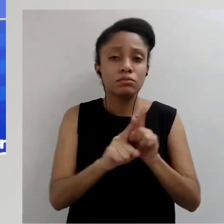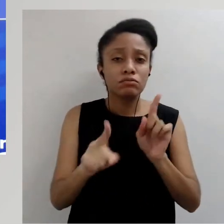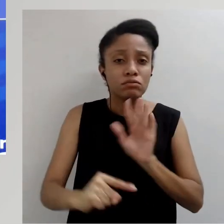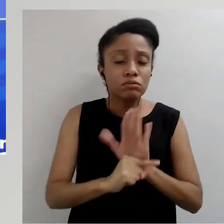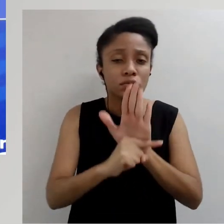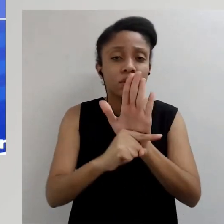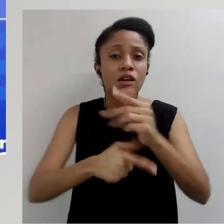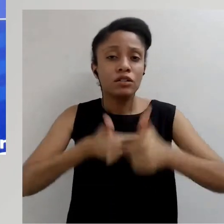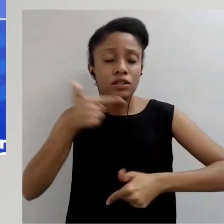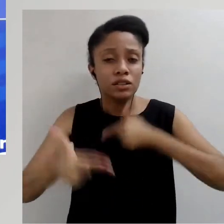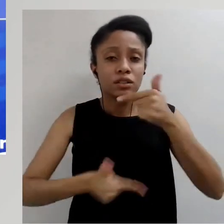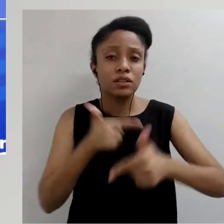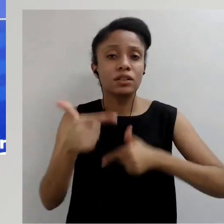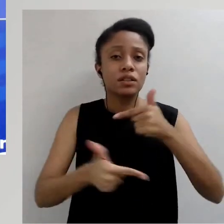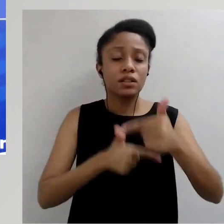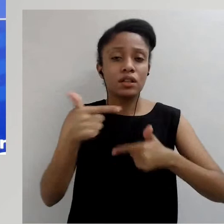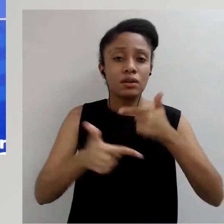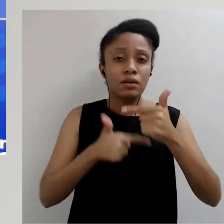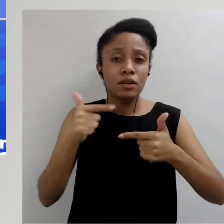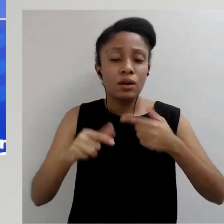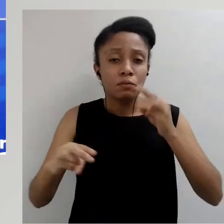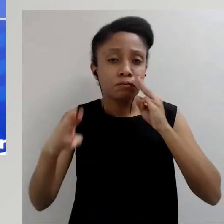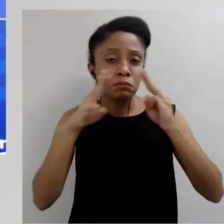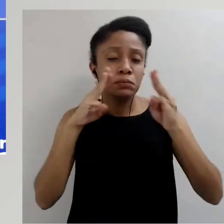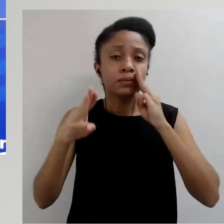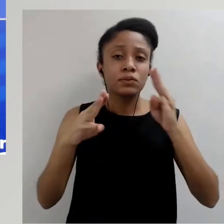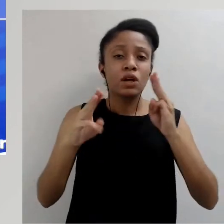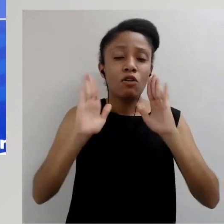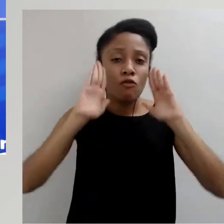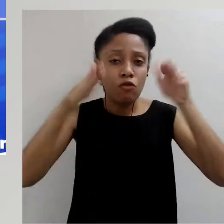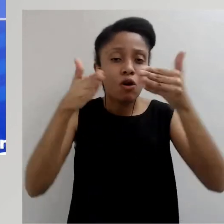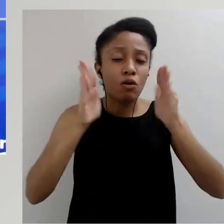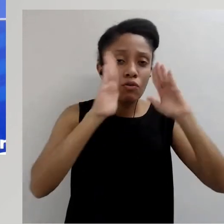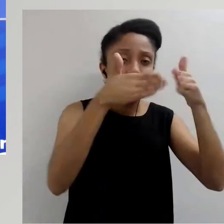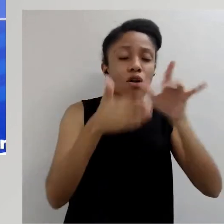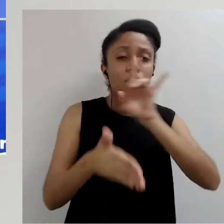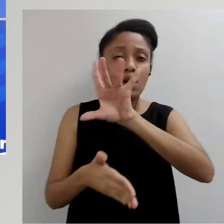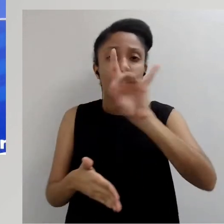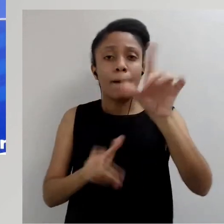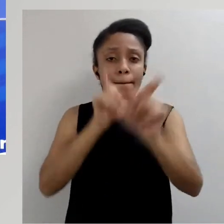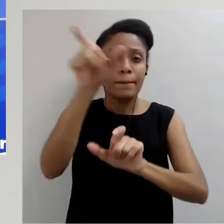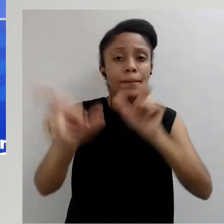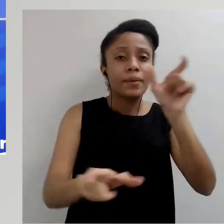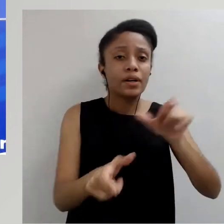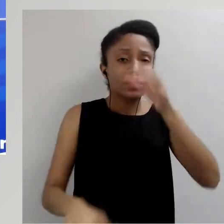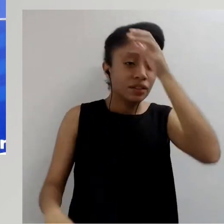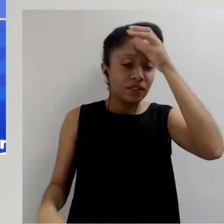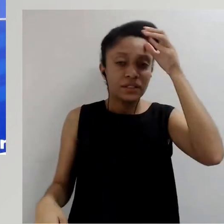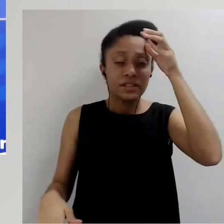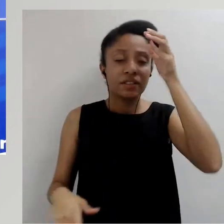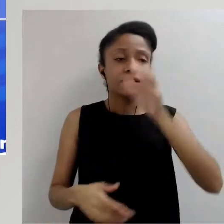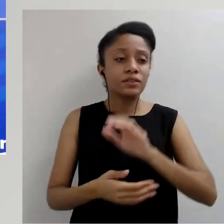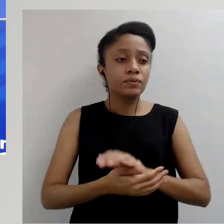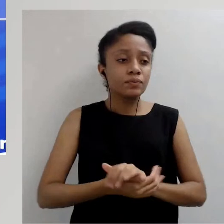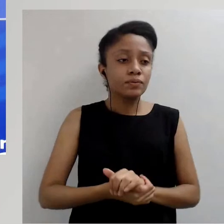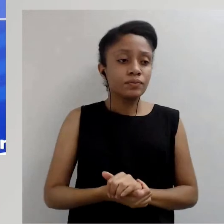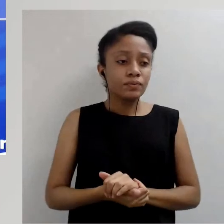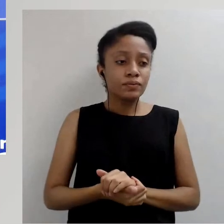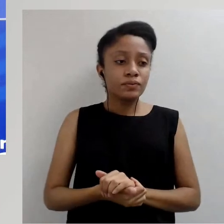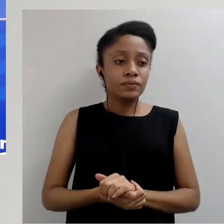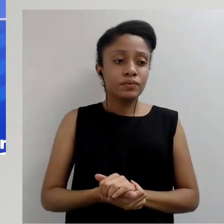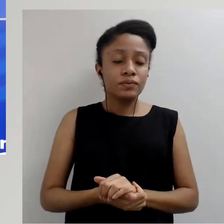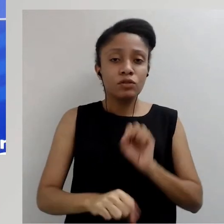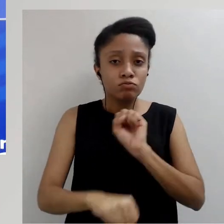to help us work digitally in a better way, in a more selected work to what we